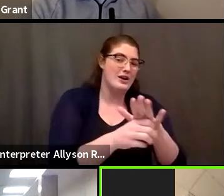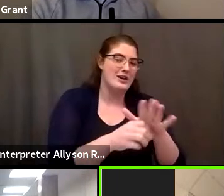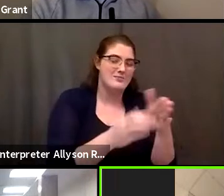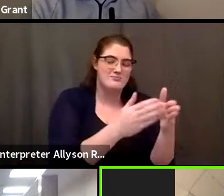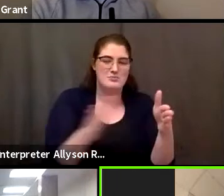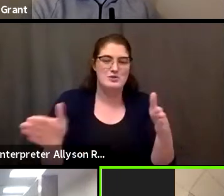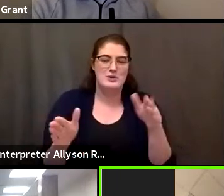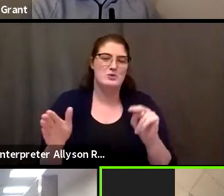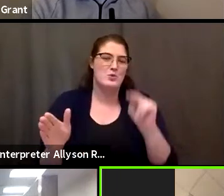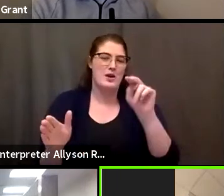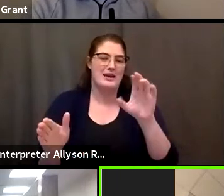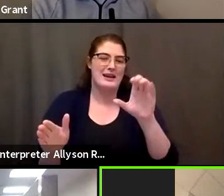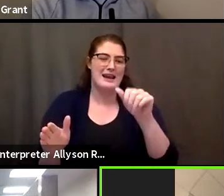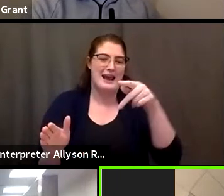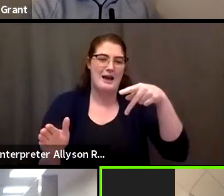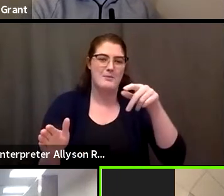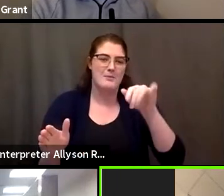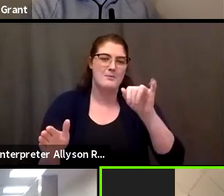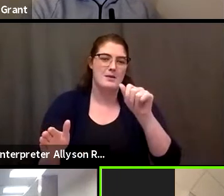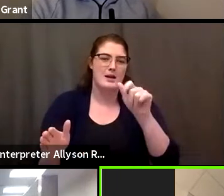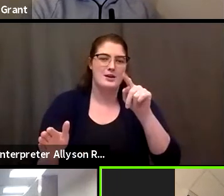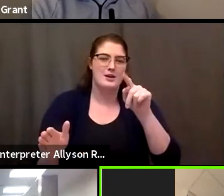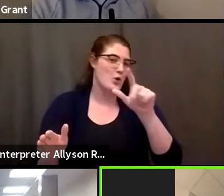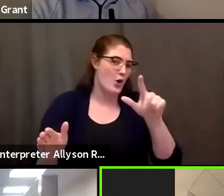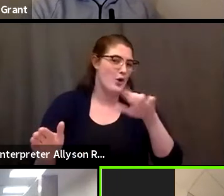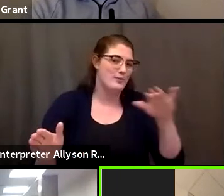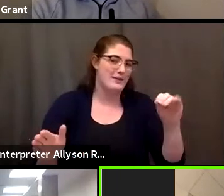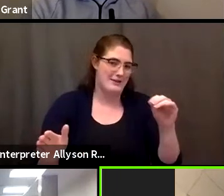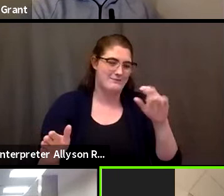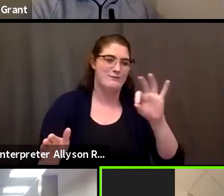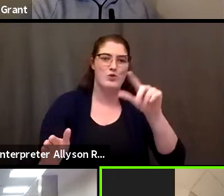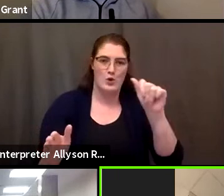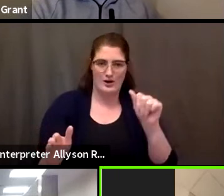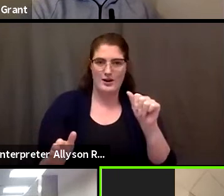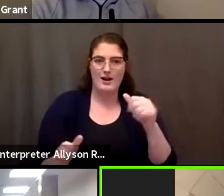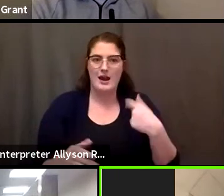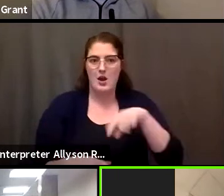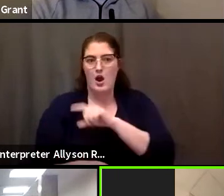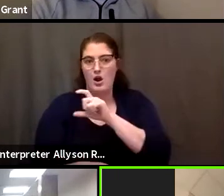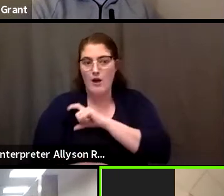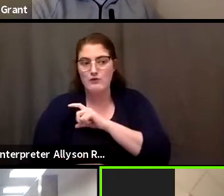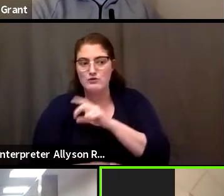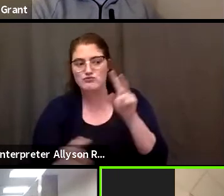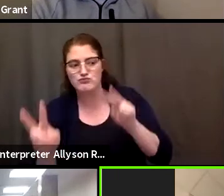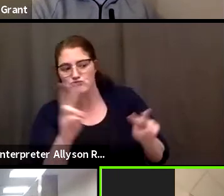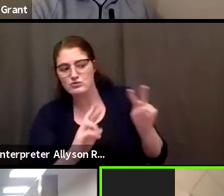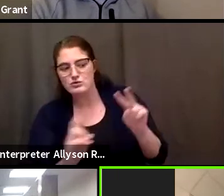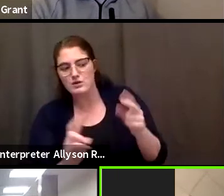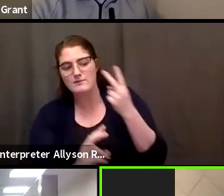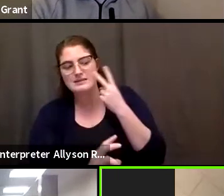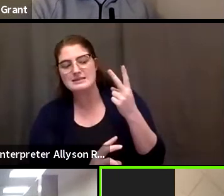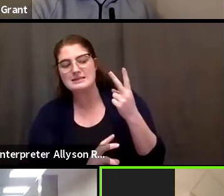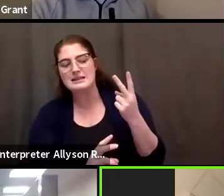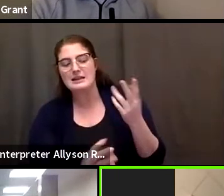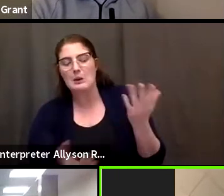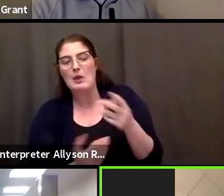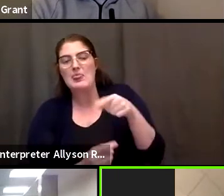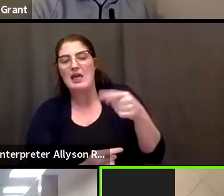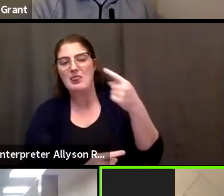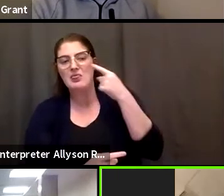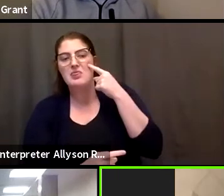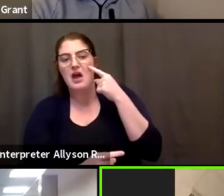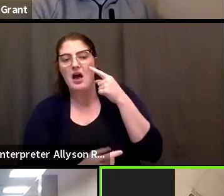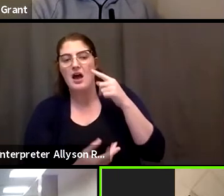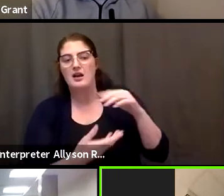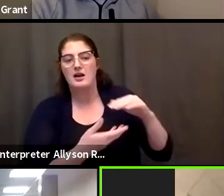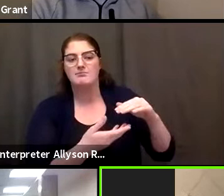Capitol. And my officers were able to see what they observed or what they thought to be a